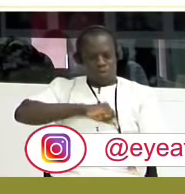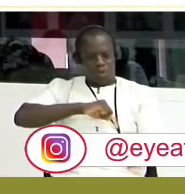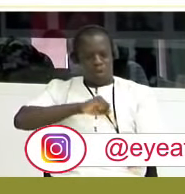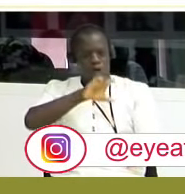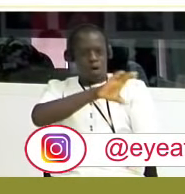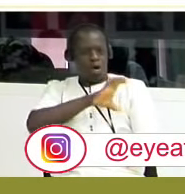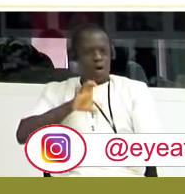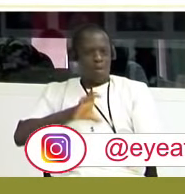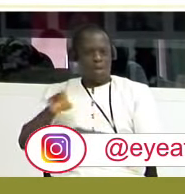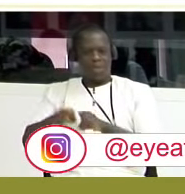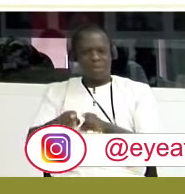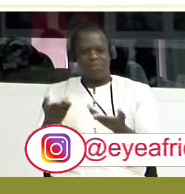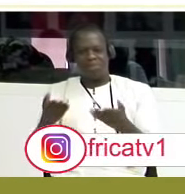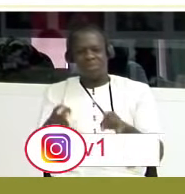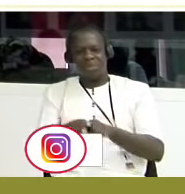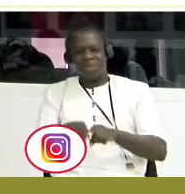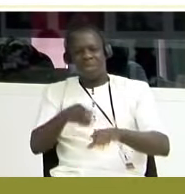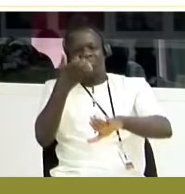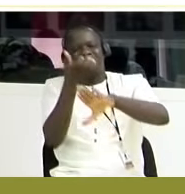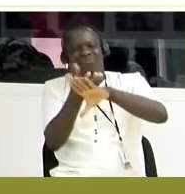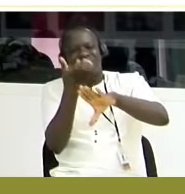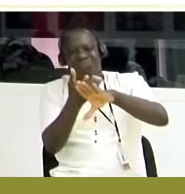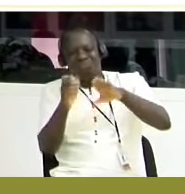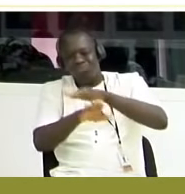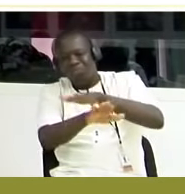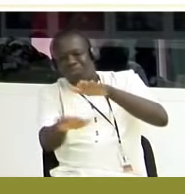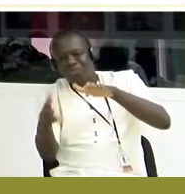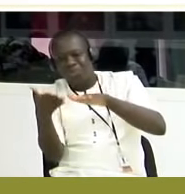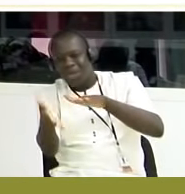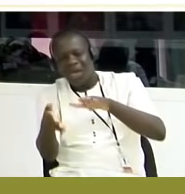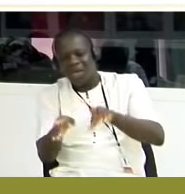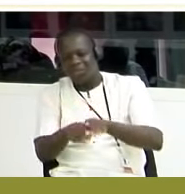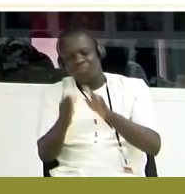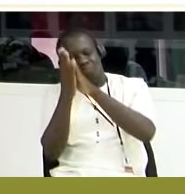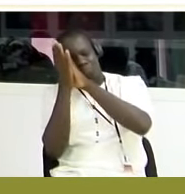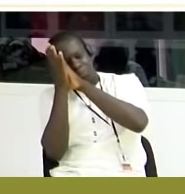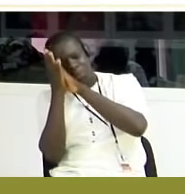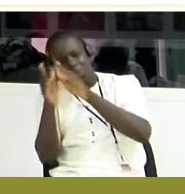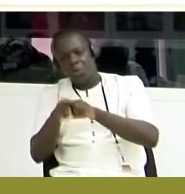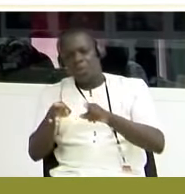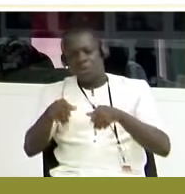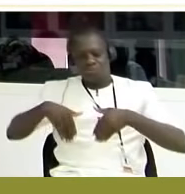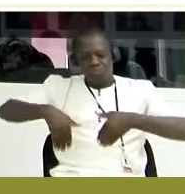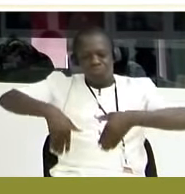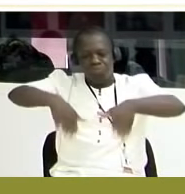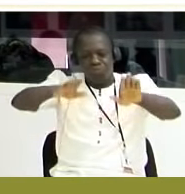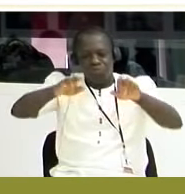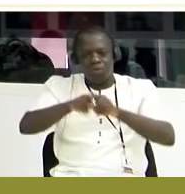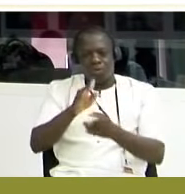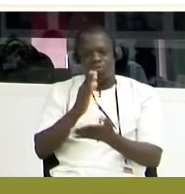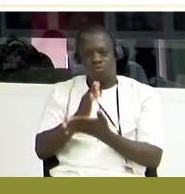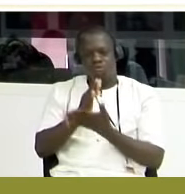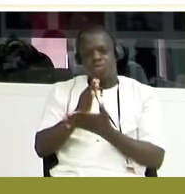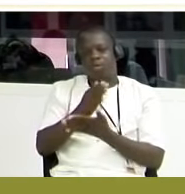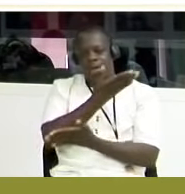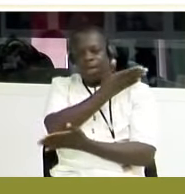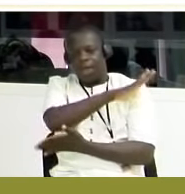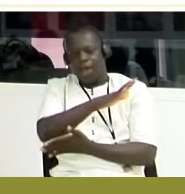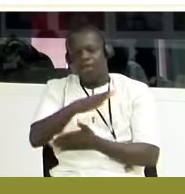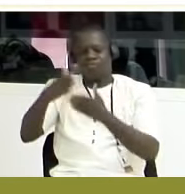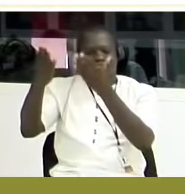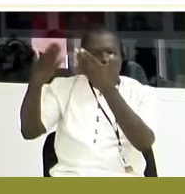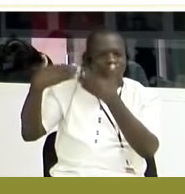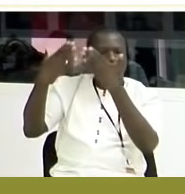on the floor with some blankets and that's it. We were, however, allowed to take shower.